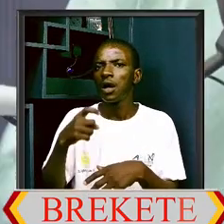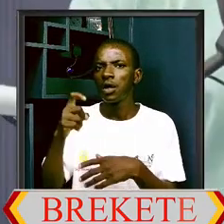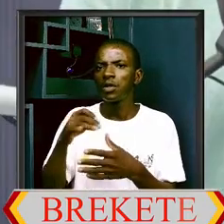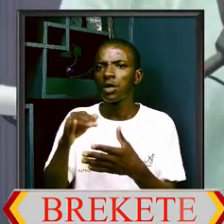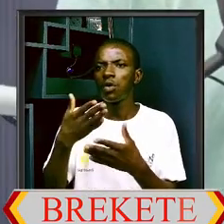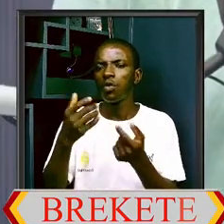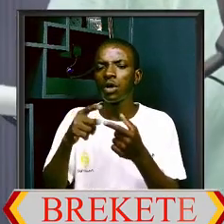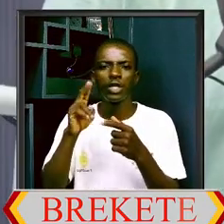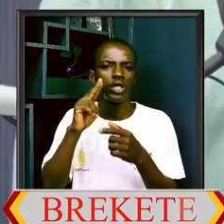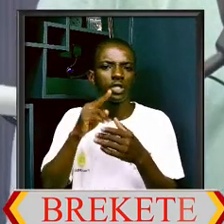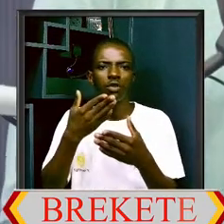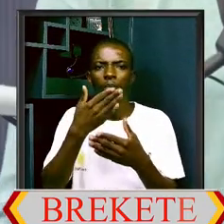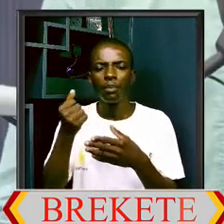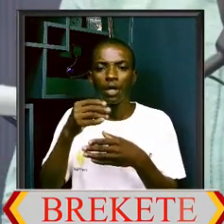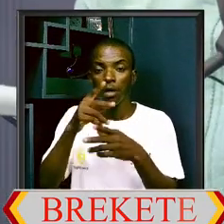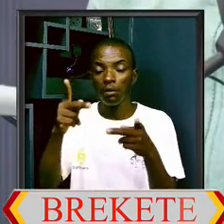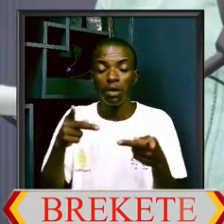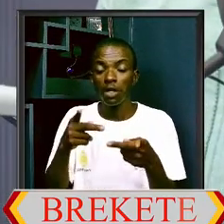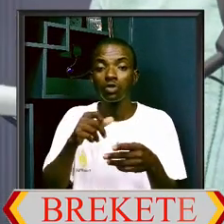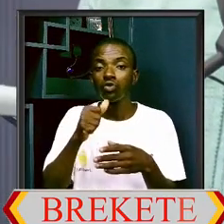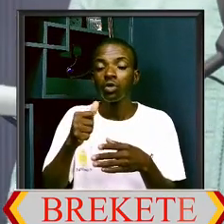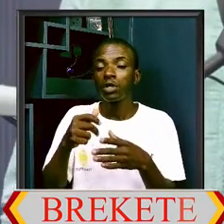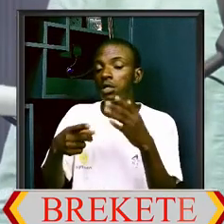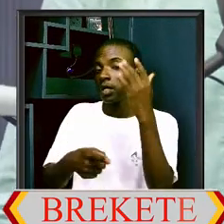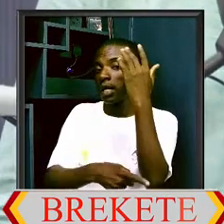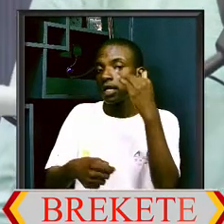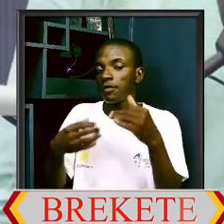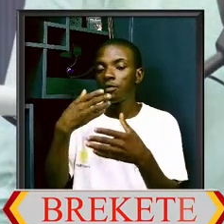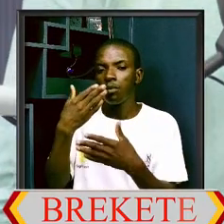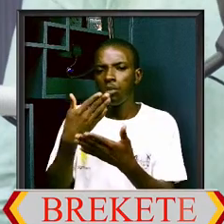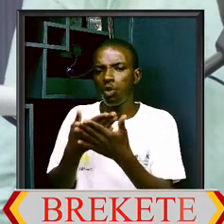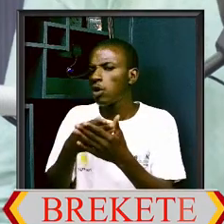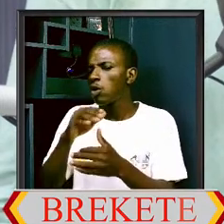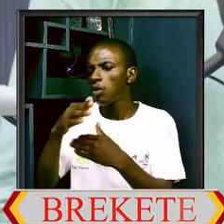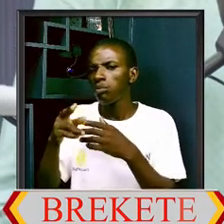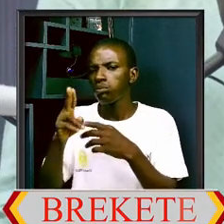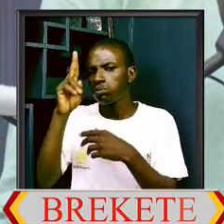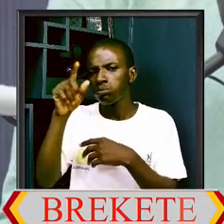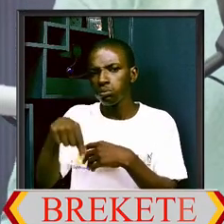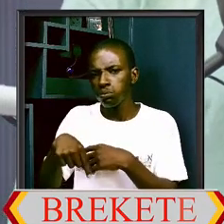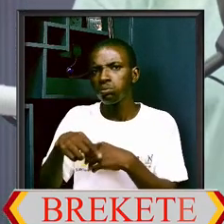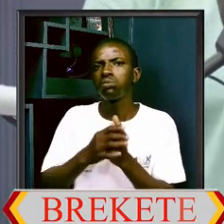Nigeria to be better a better place un like them where they money up and